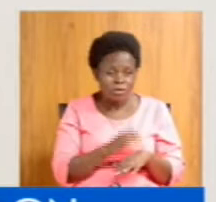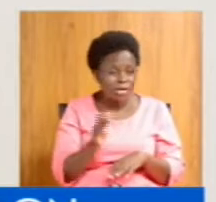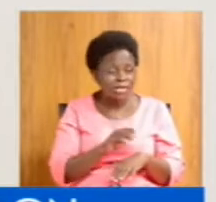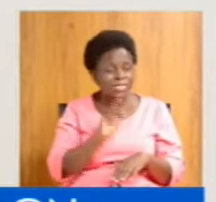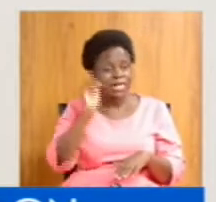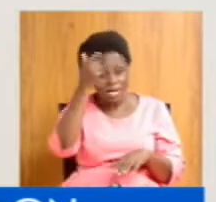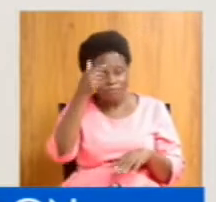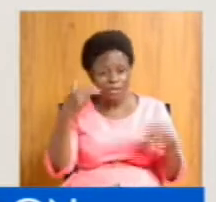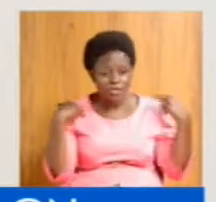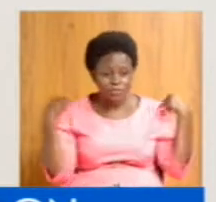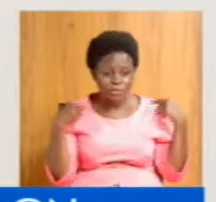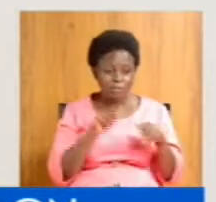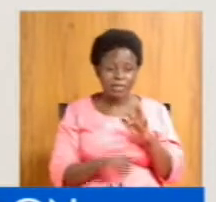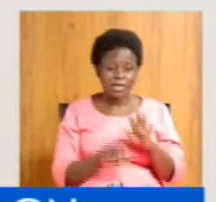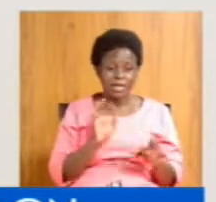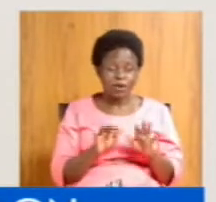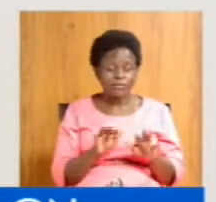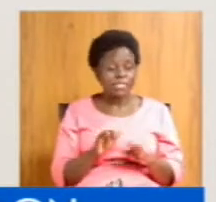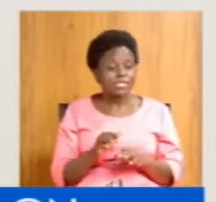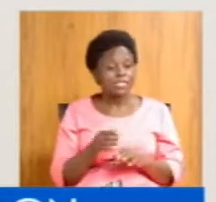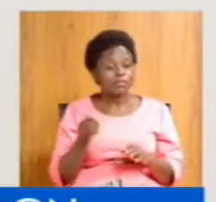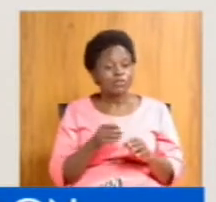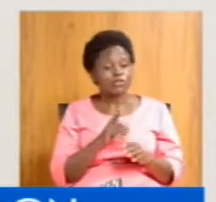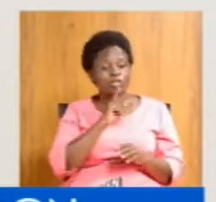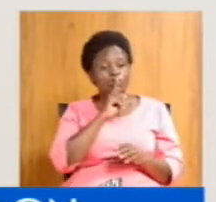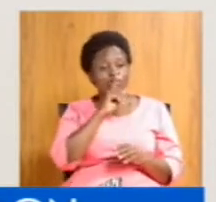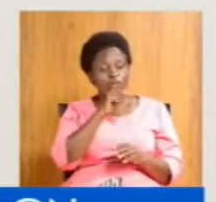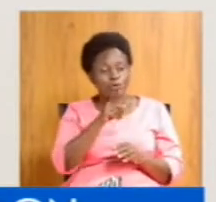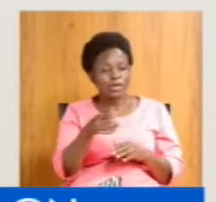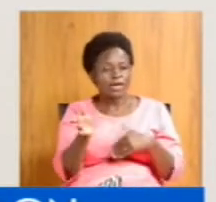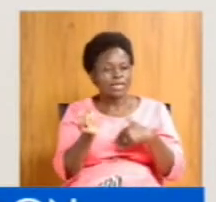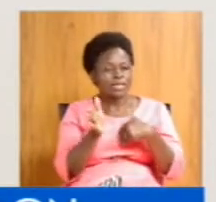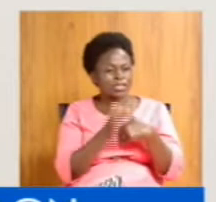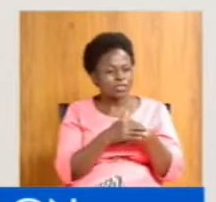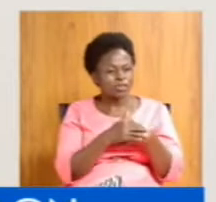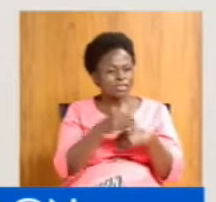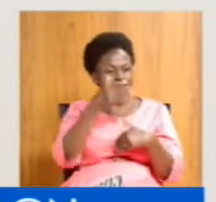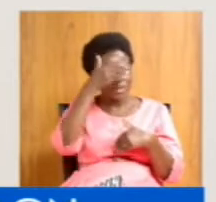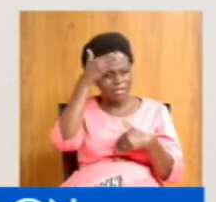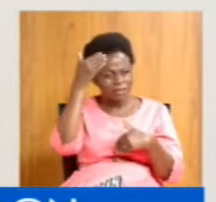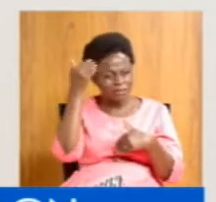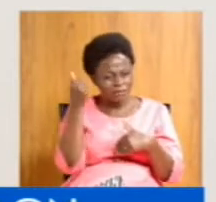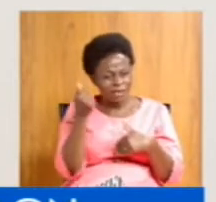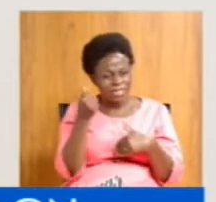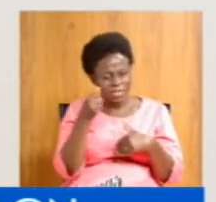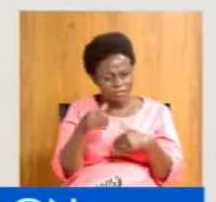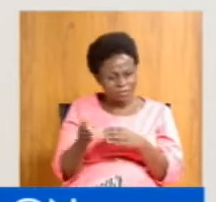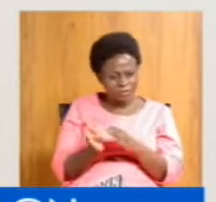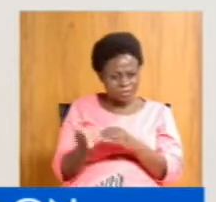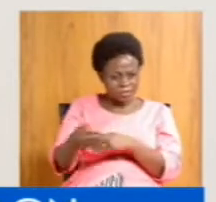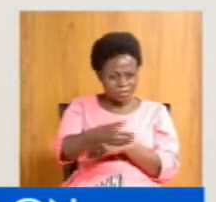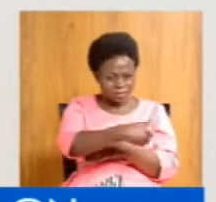And it's a government official. Even in an office that was issued an order to close, they still forget. They also go behind the back door,